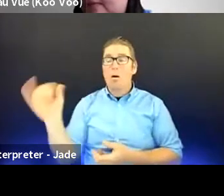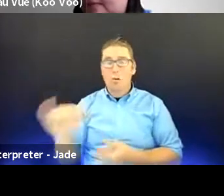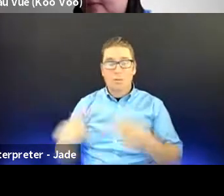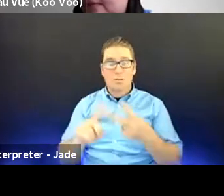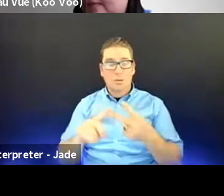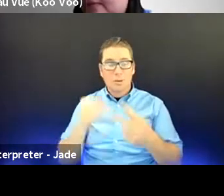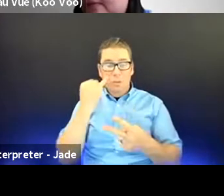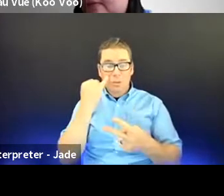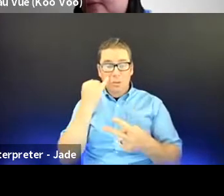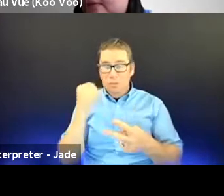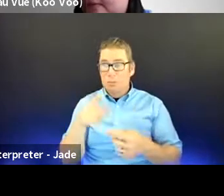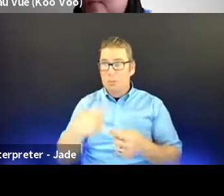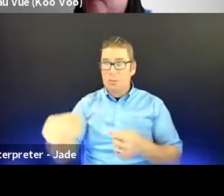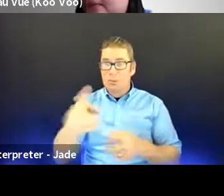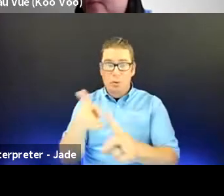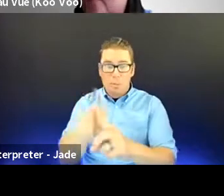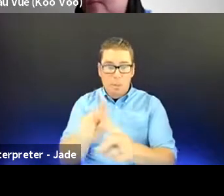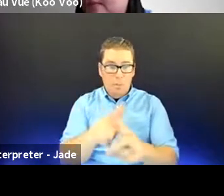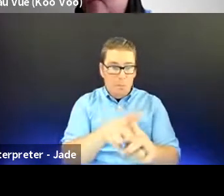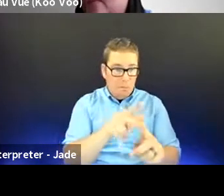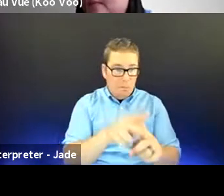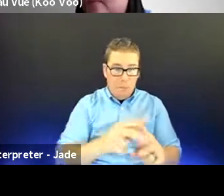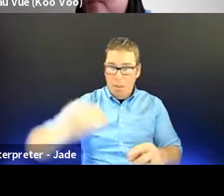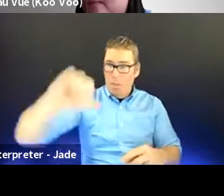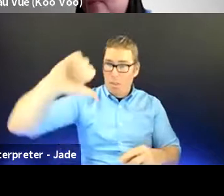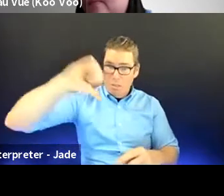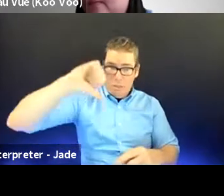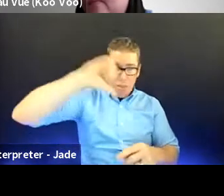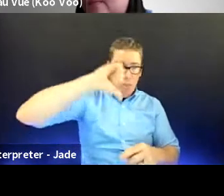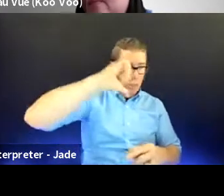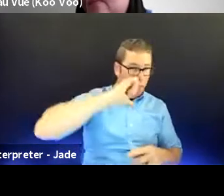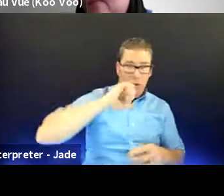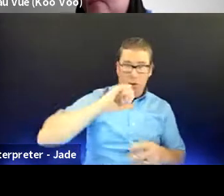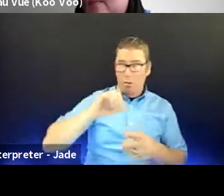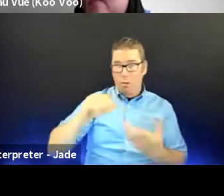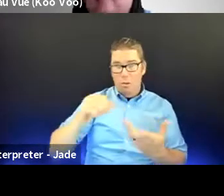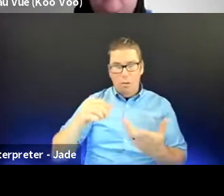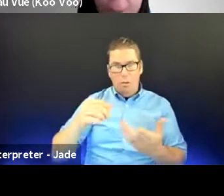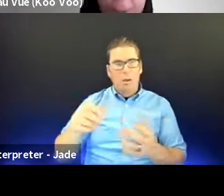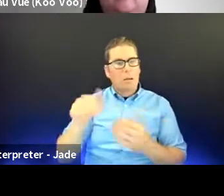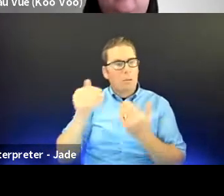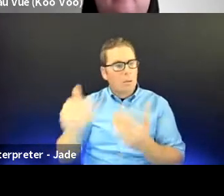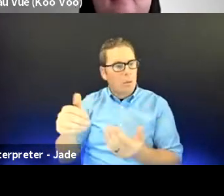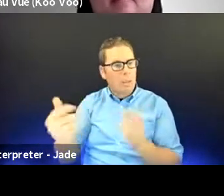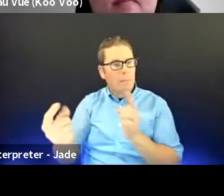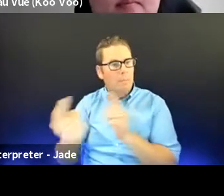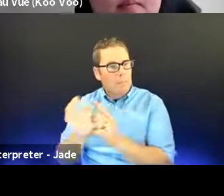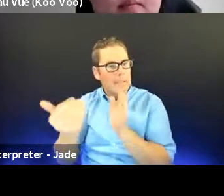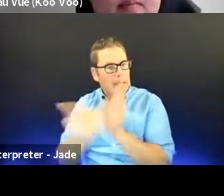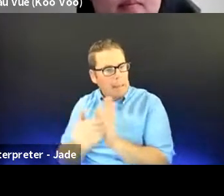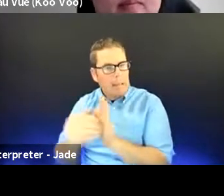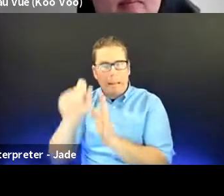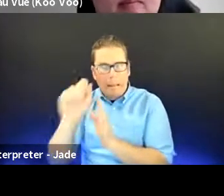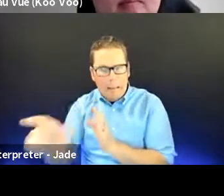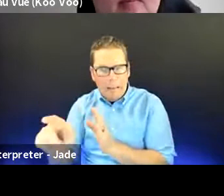get denied, come back to the drawing board and say, what can I do? Can I take another course? Can I do another service, teach another course, take another